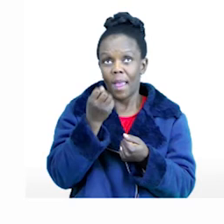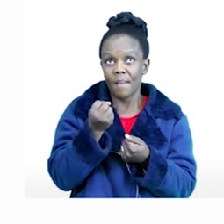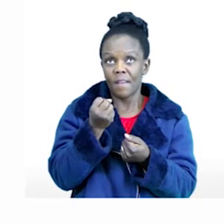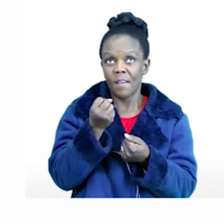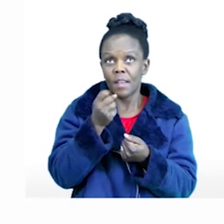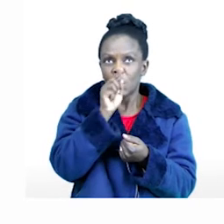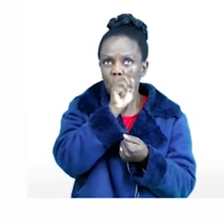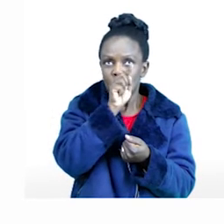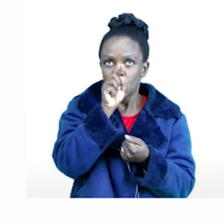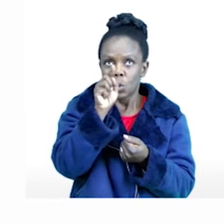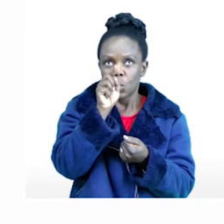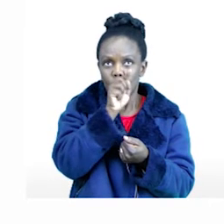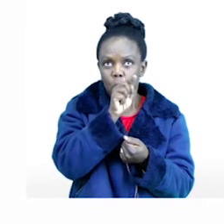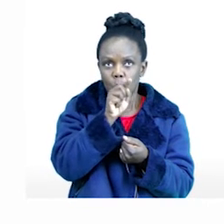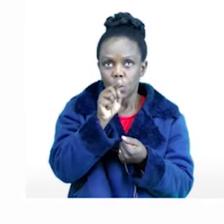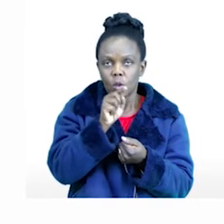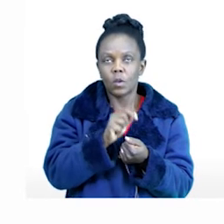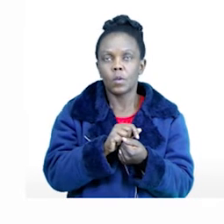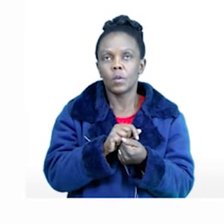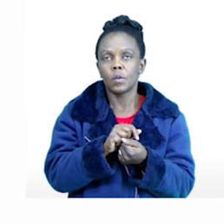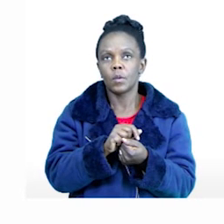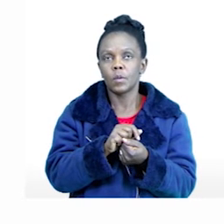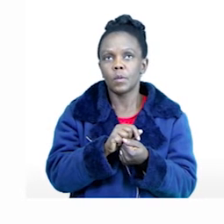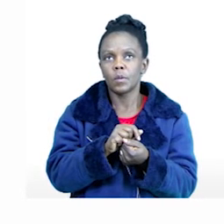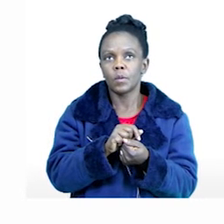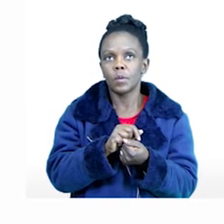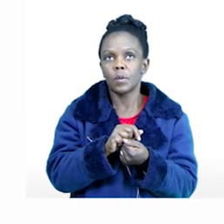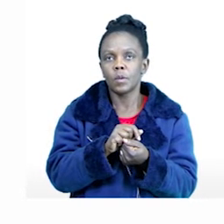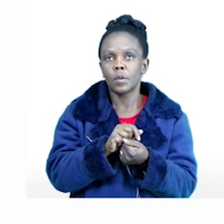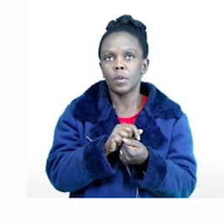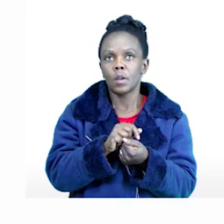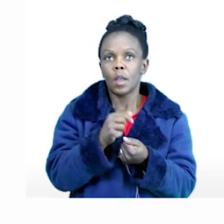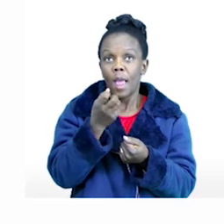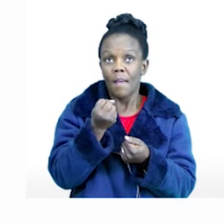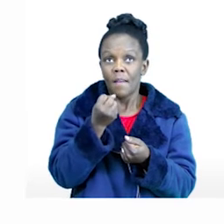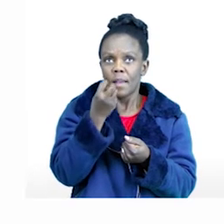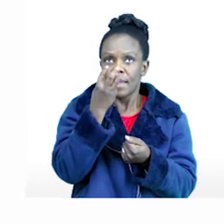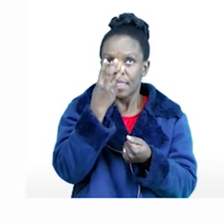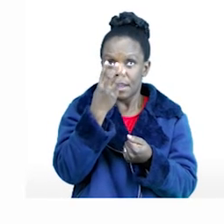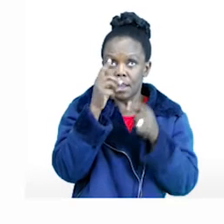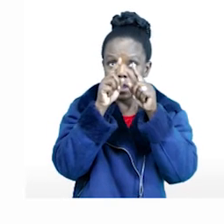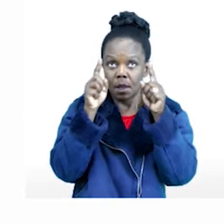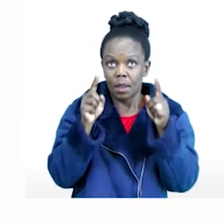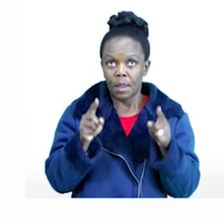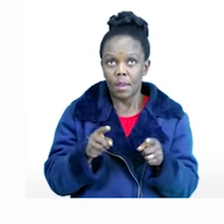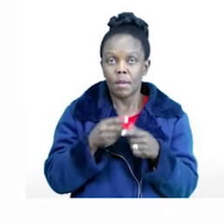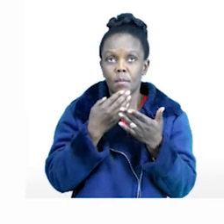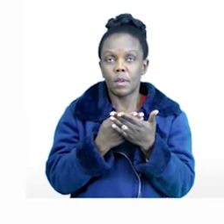to be connected. As you can see, we have 3 pictures that are made by connecting the